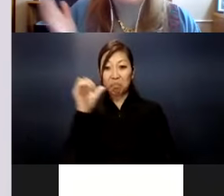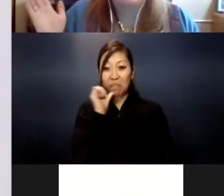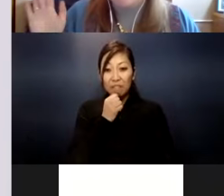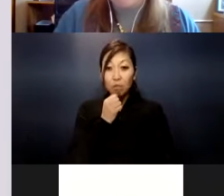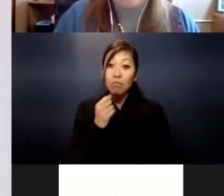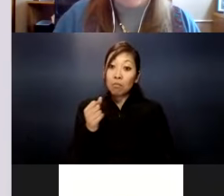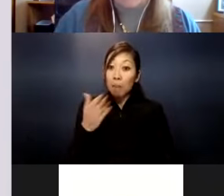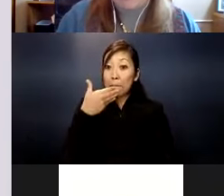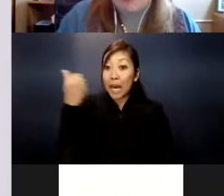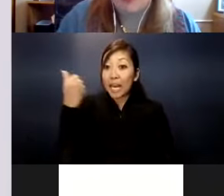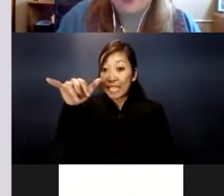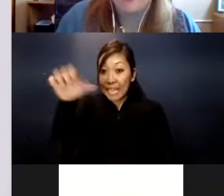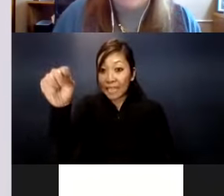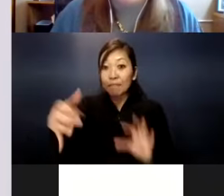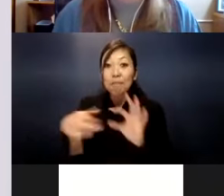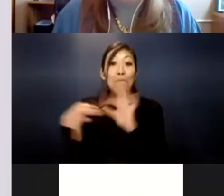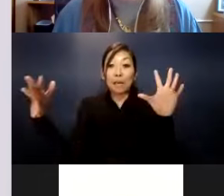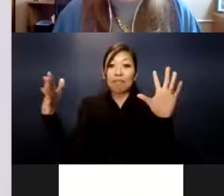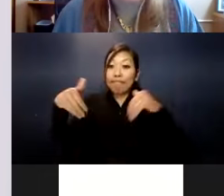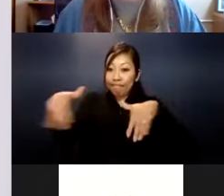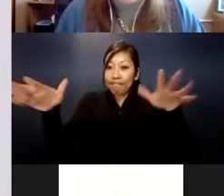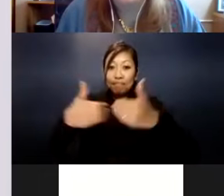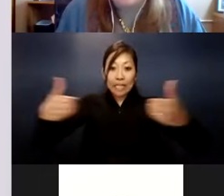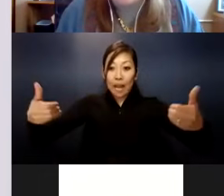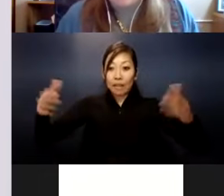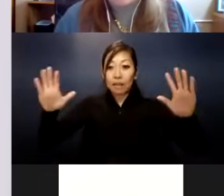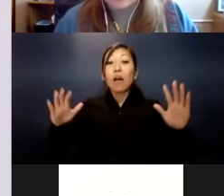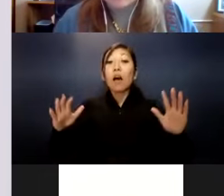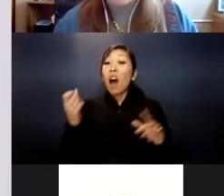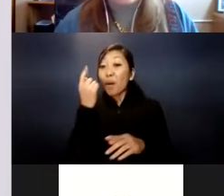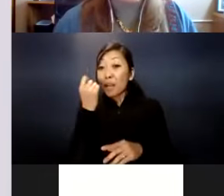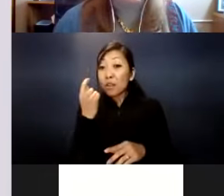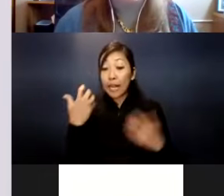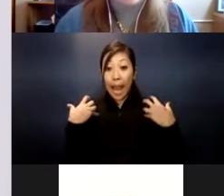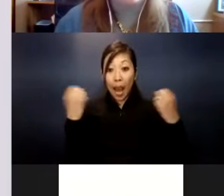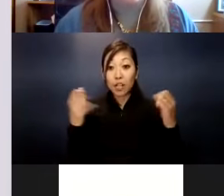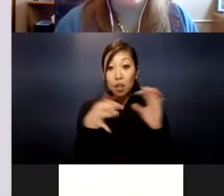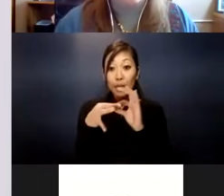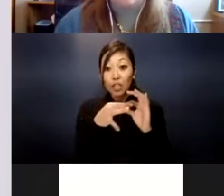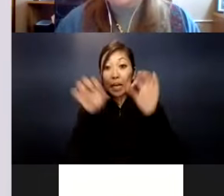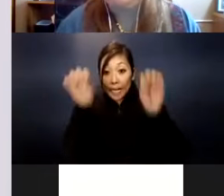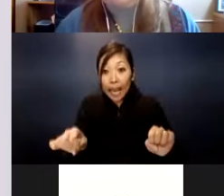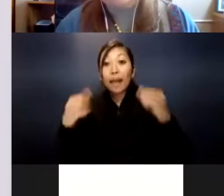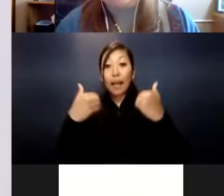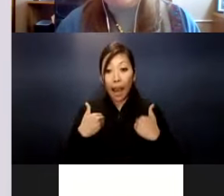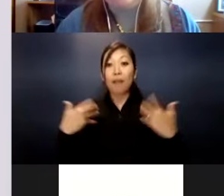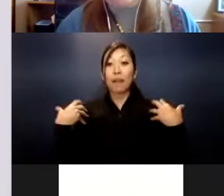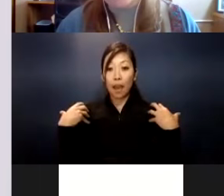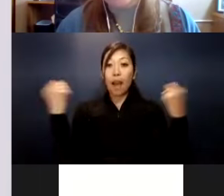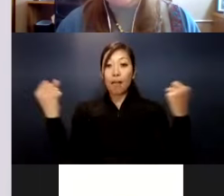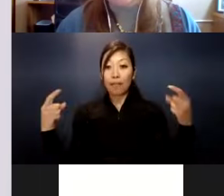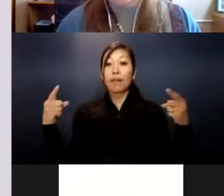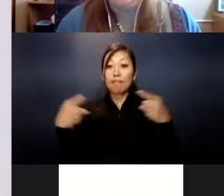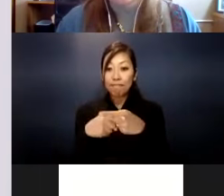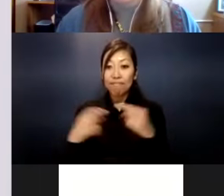just go your separate ways. But healthy conflict does exist. There are ways to disagree with people